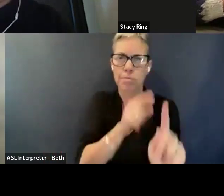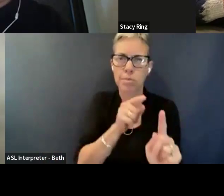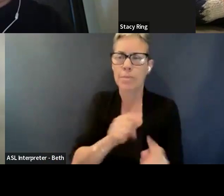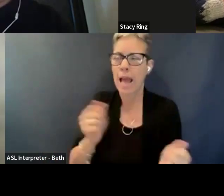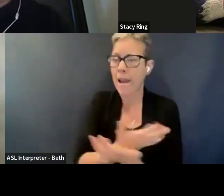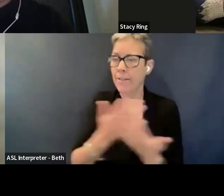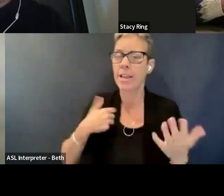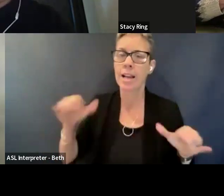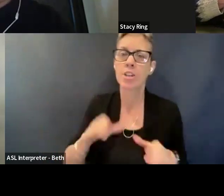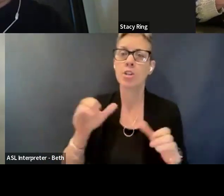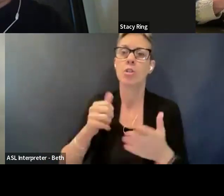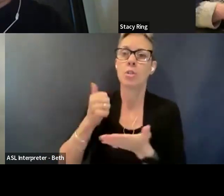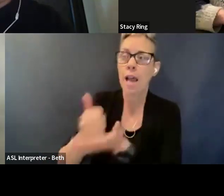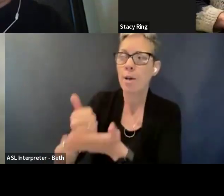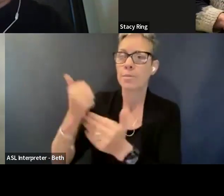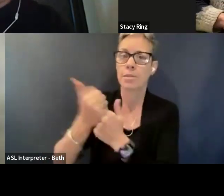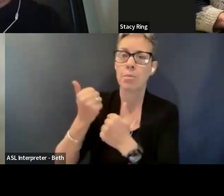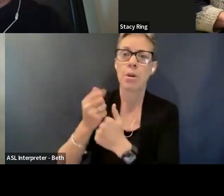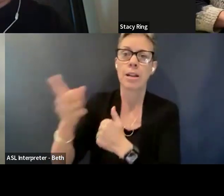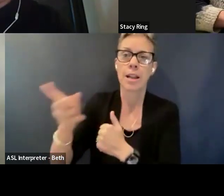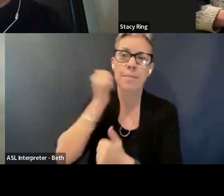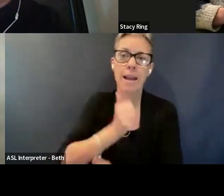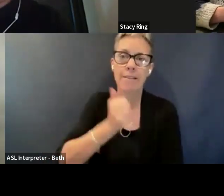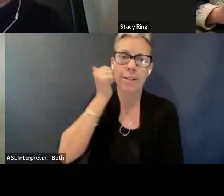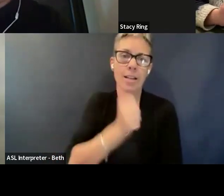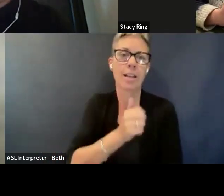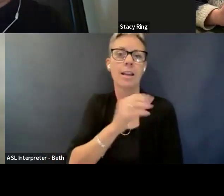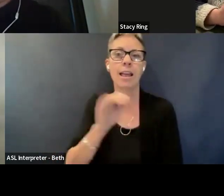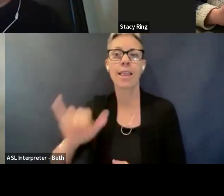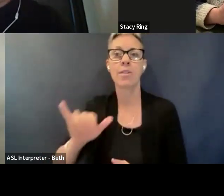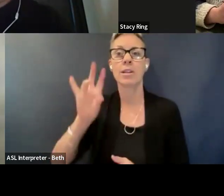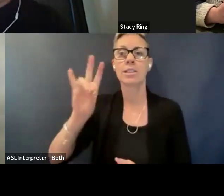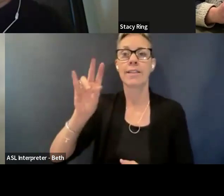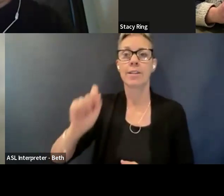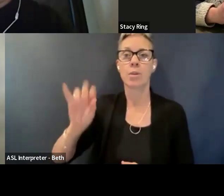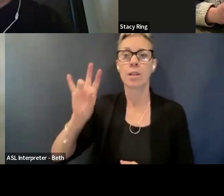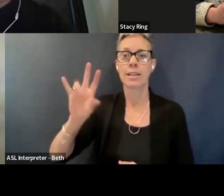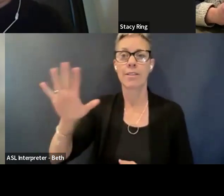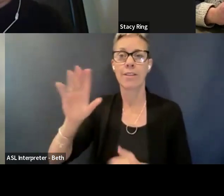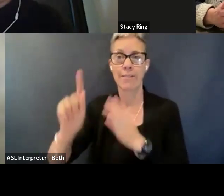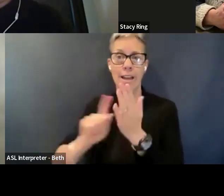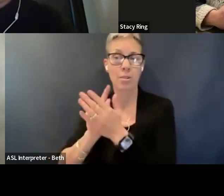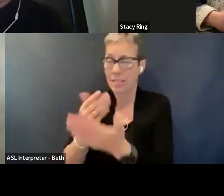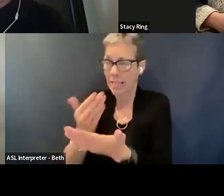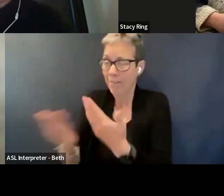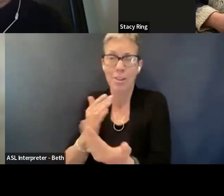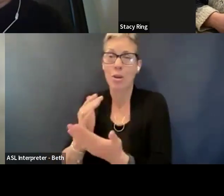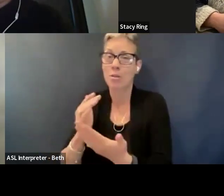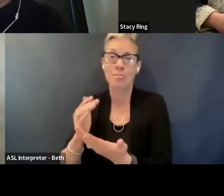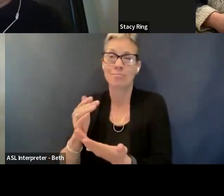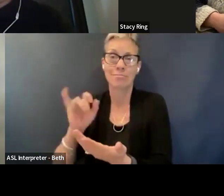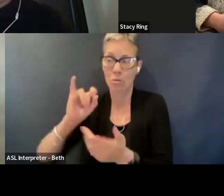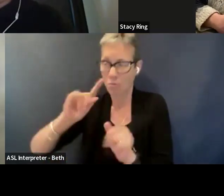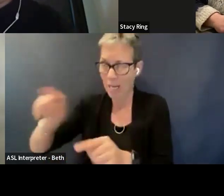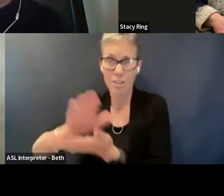and support him every single day, which was 7.75 hours even on school days and more on the